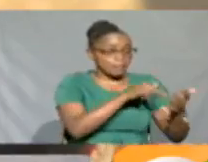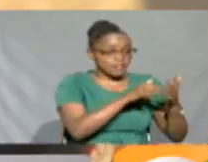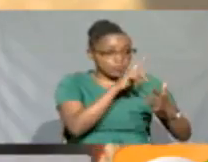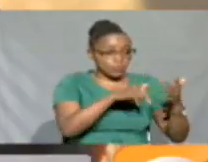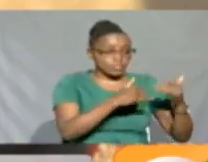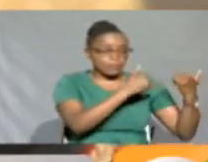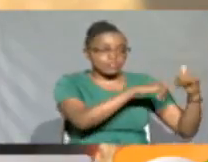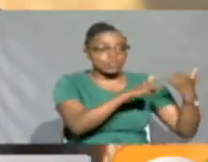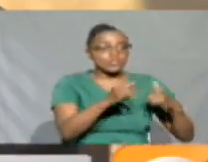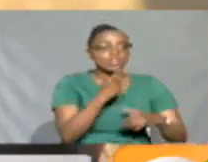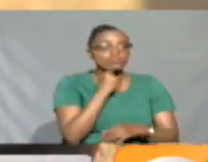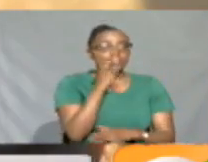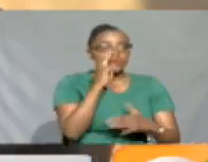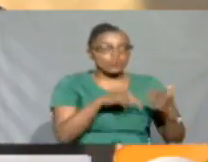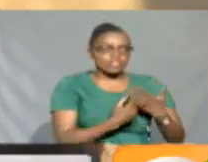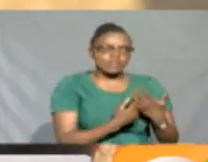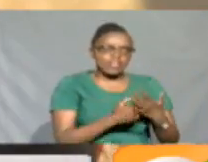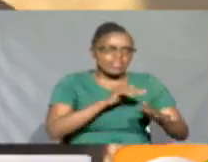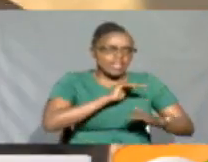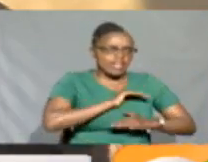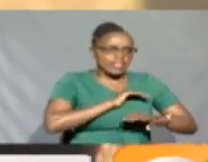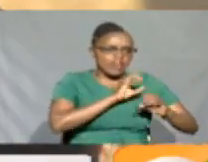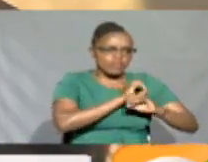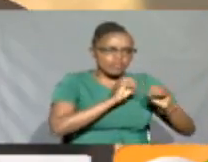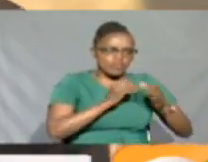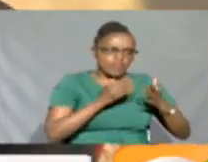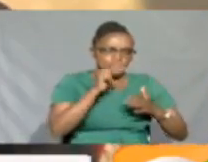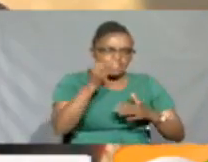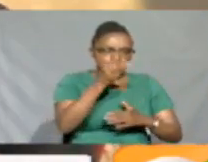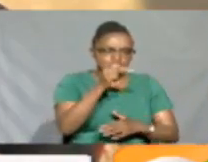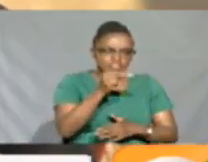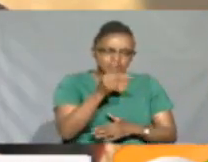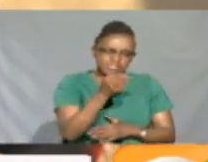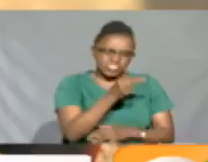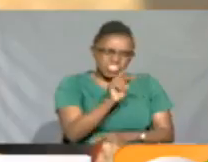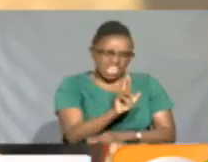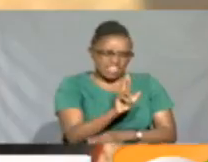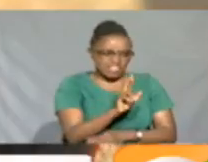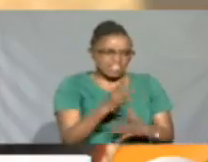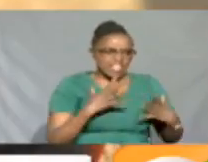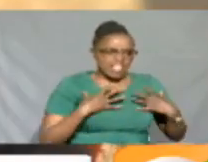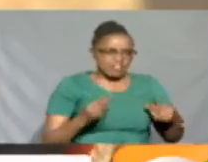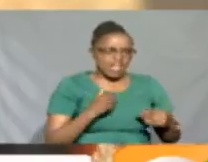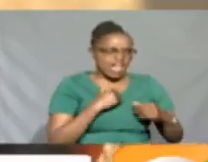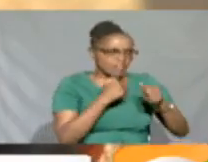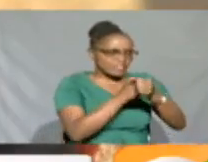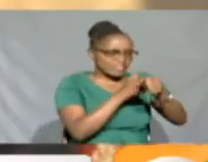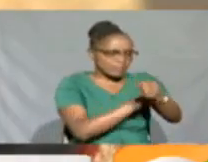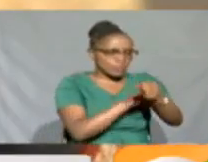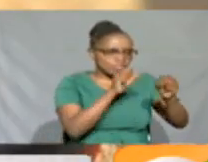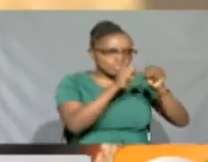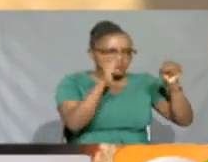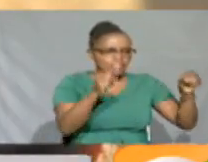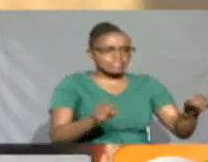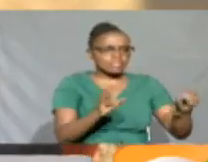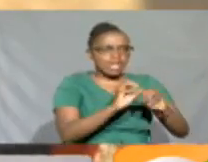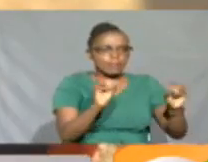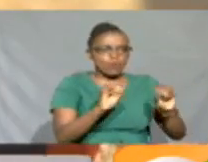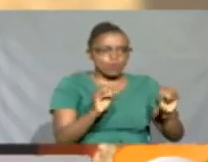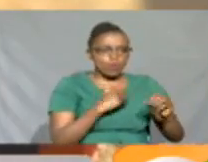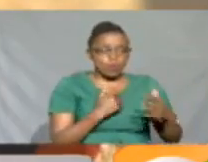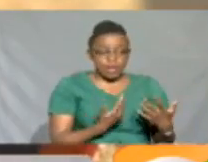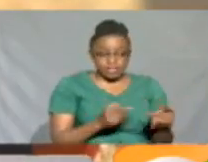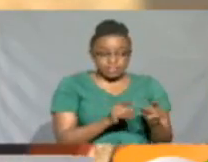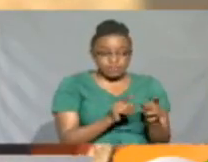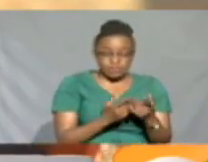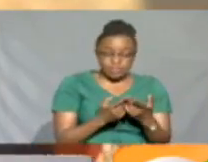what I'm trying to say is that the shortages in the human resources for health, the lack of a support system, and this is where the collective